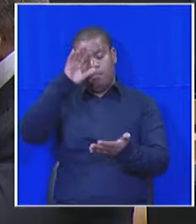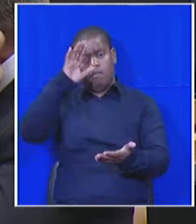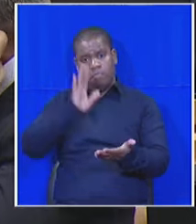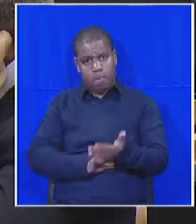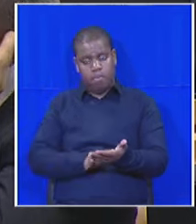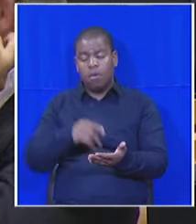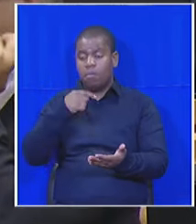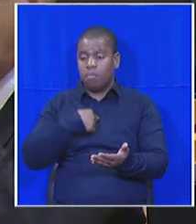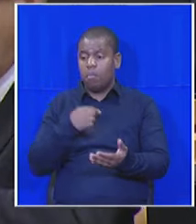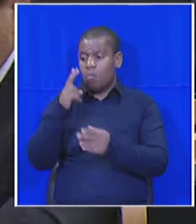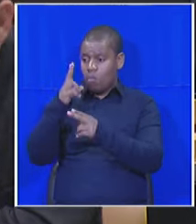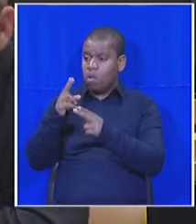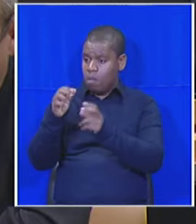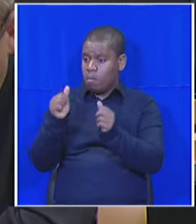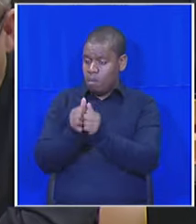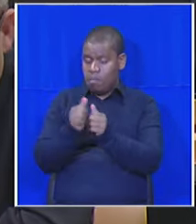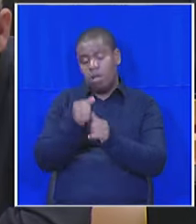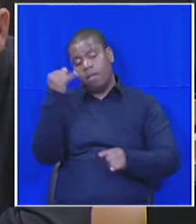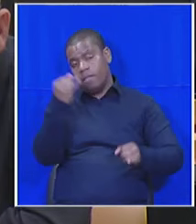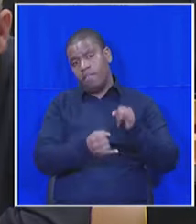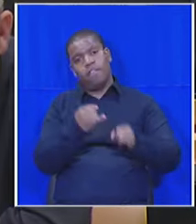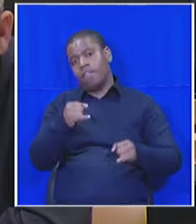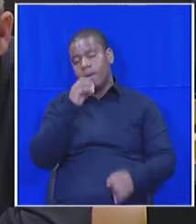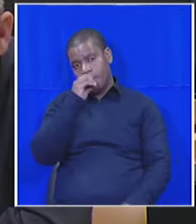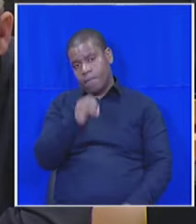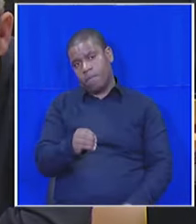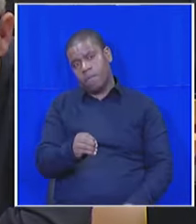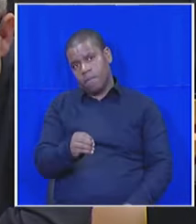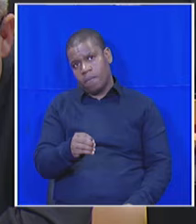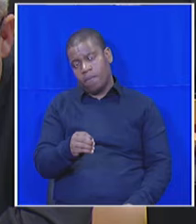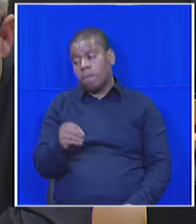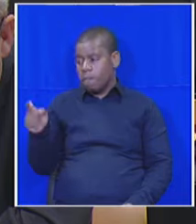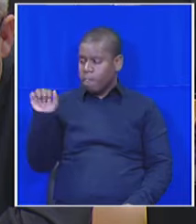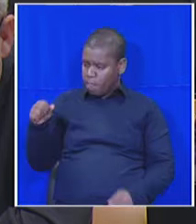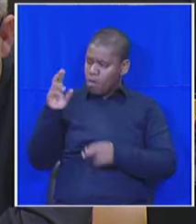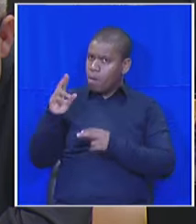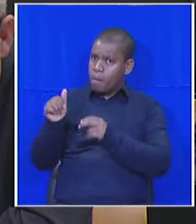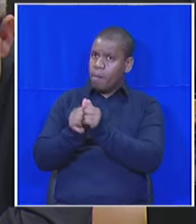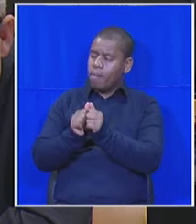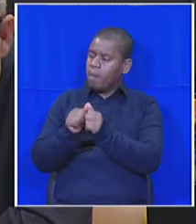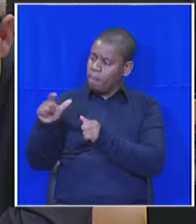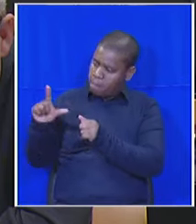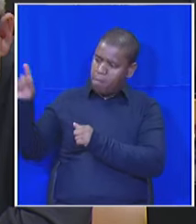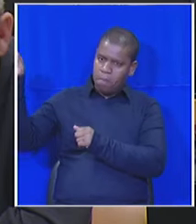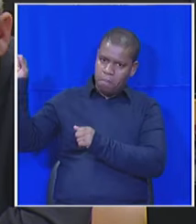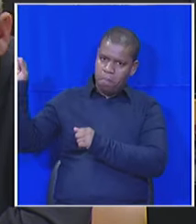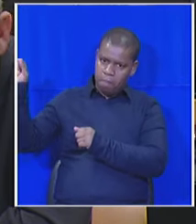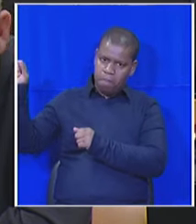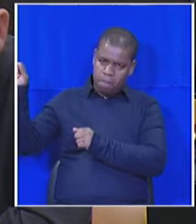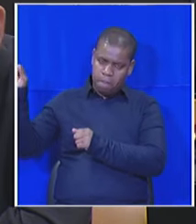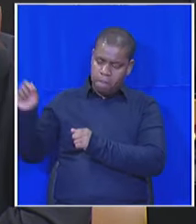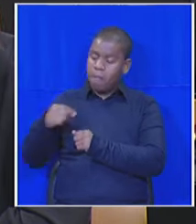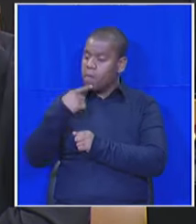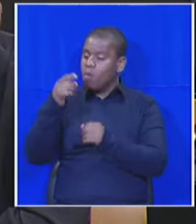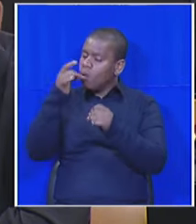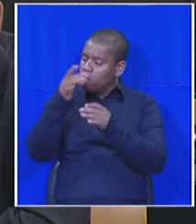aspersions. Sorry, you want me to... The Honourable Member is leaving. But I would like to put on record the Honourable Member did not